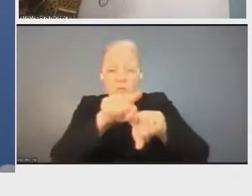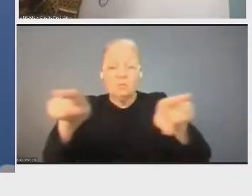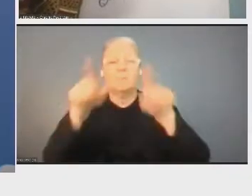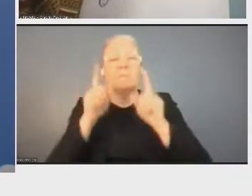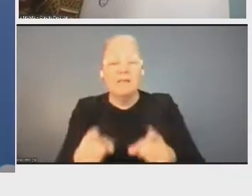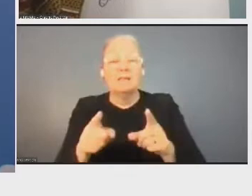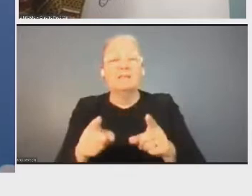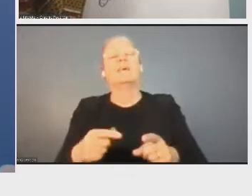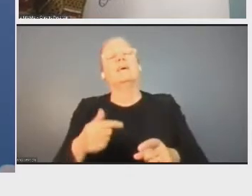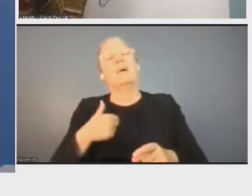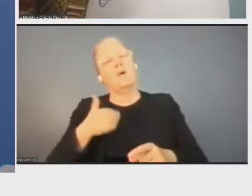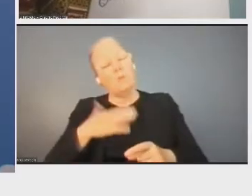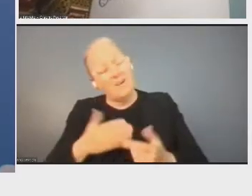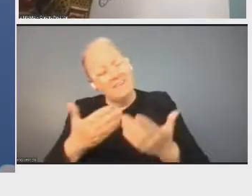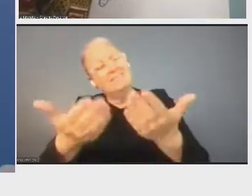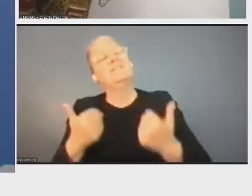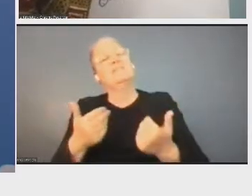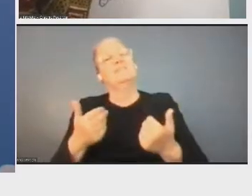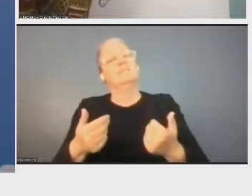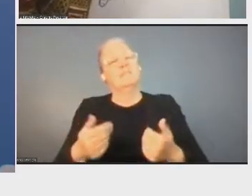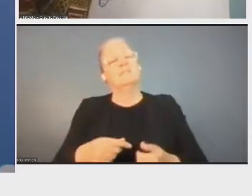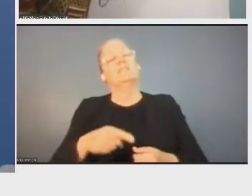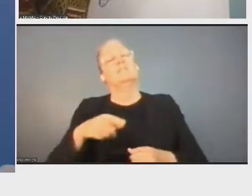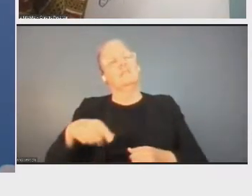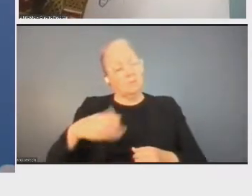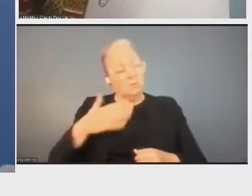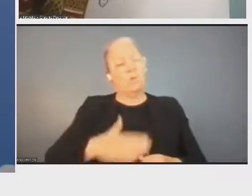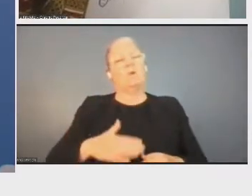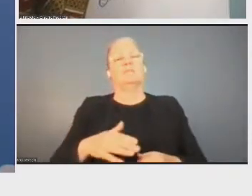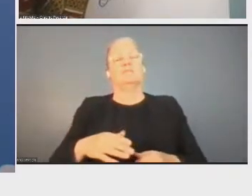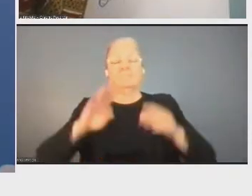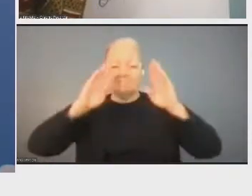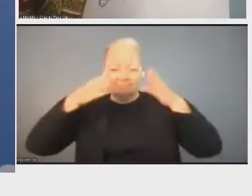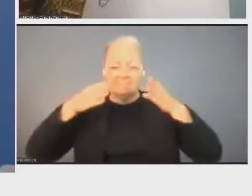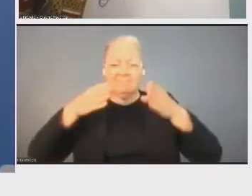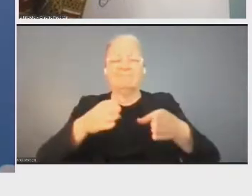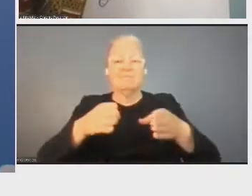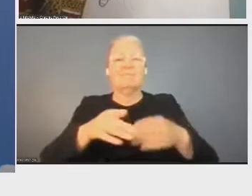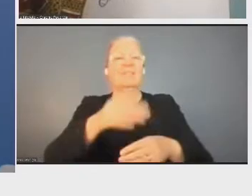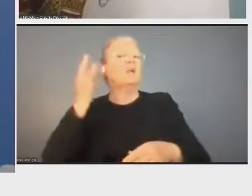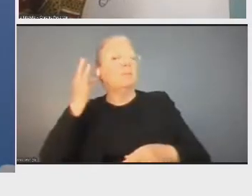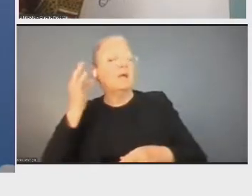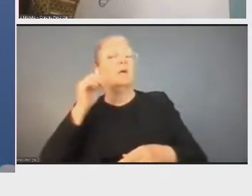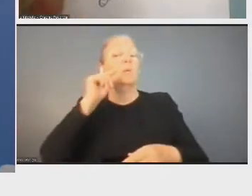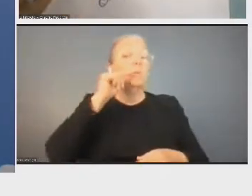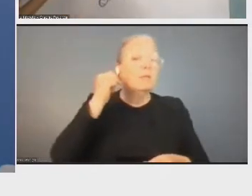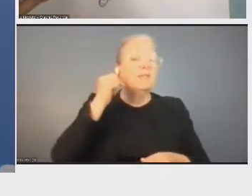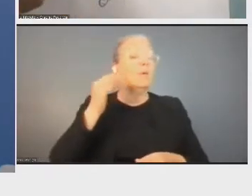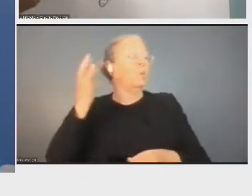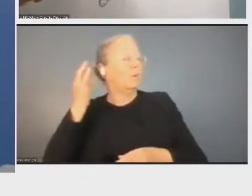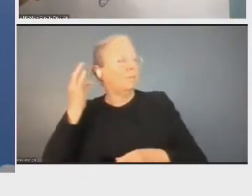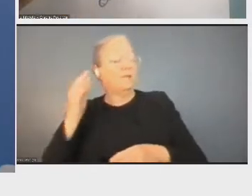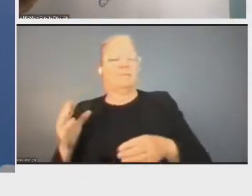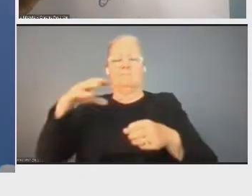welcome your efforts in putting a spotlight on gender and the roles and the needs of women for